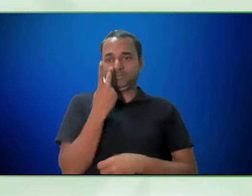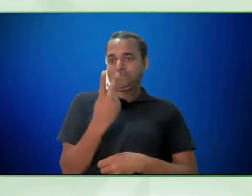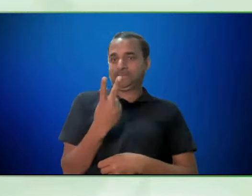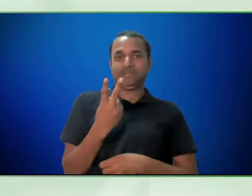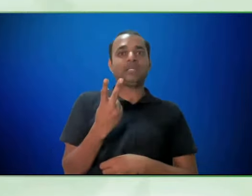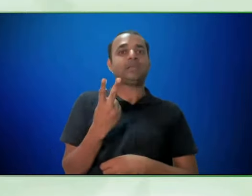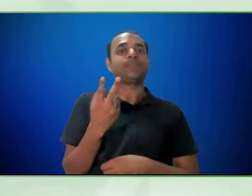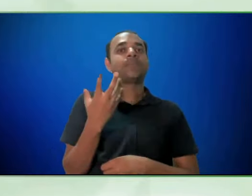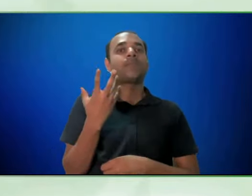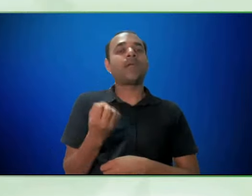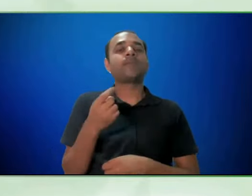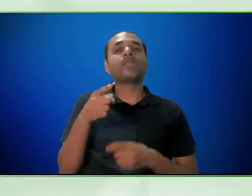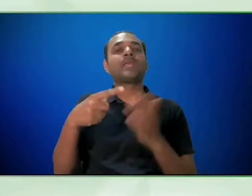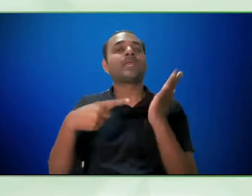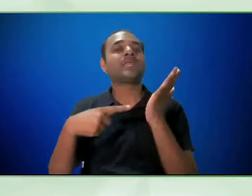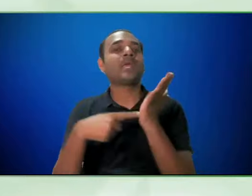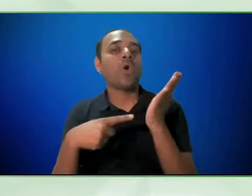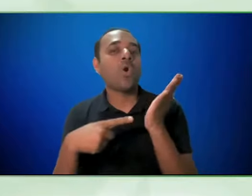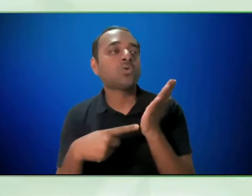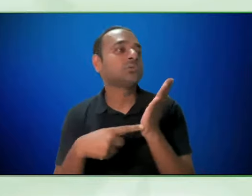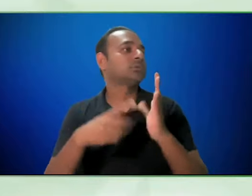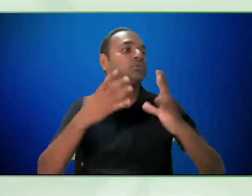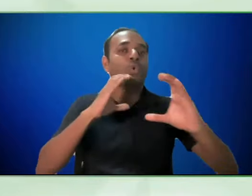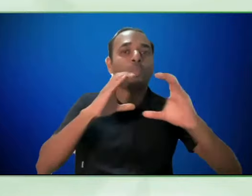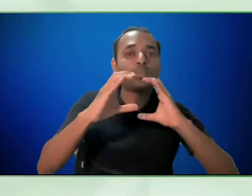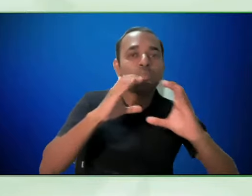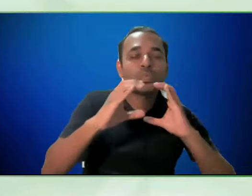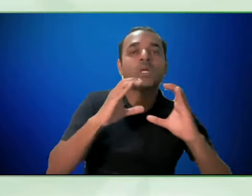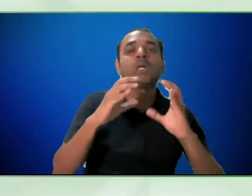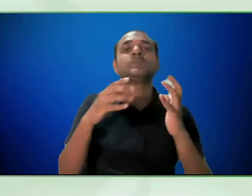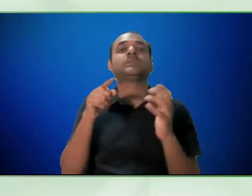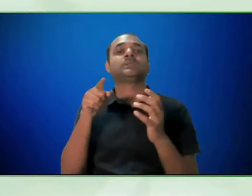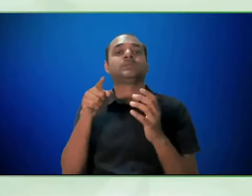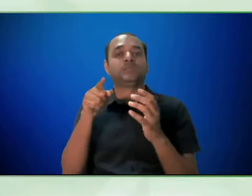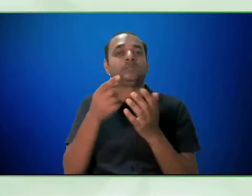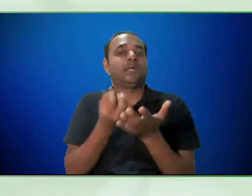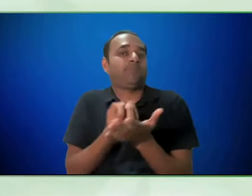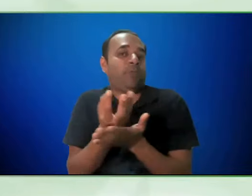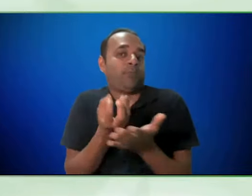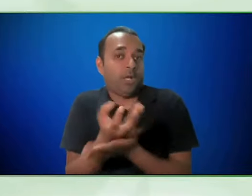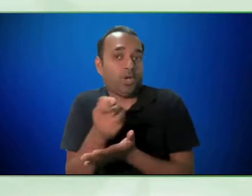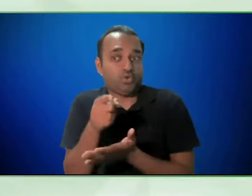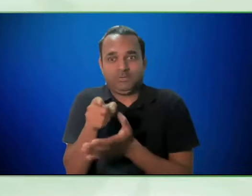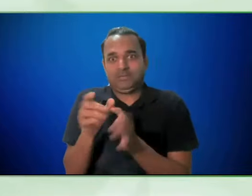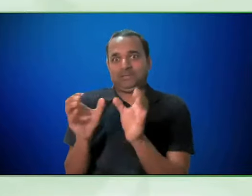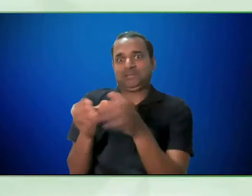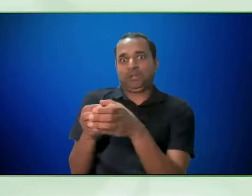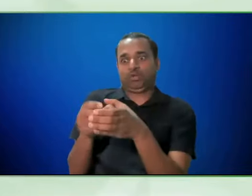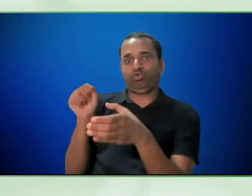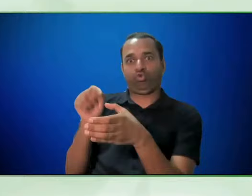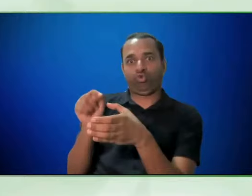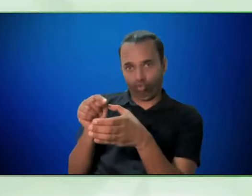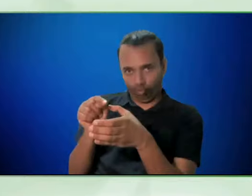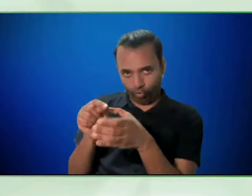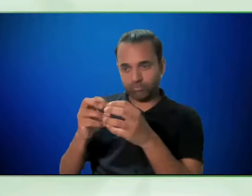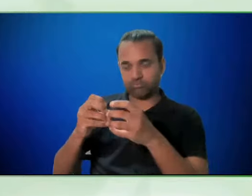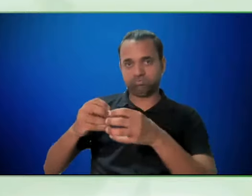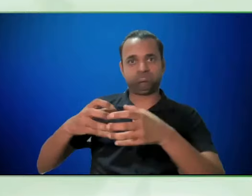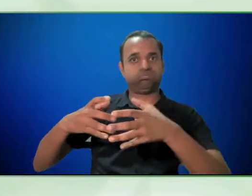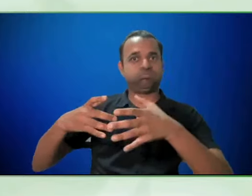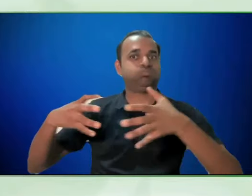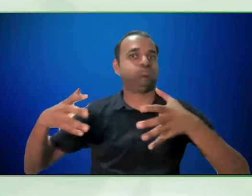and housing, for instance. So we try to find this kind of studies that have been conducted.